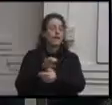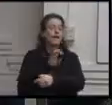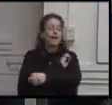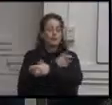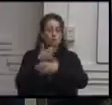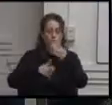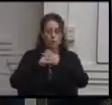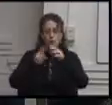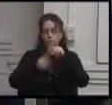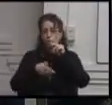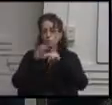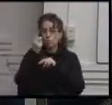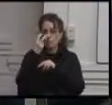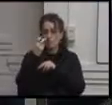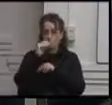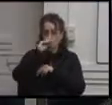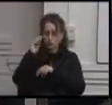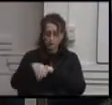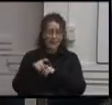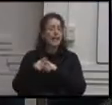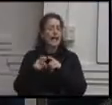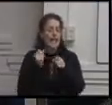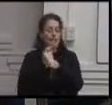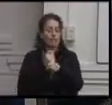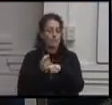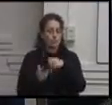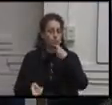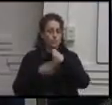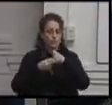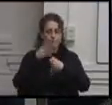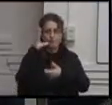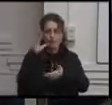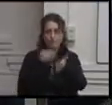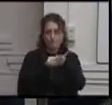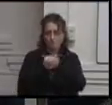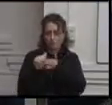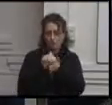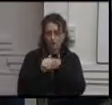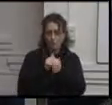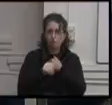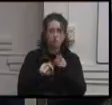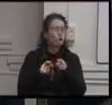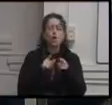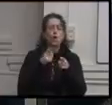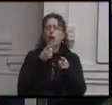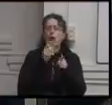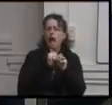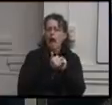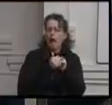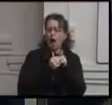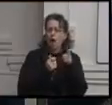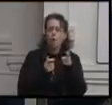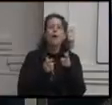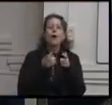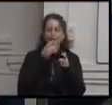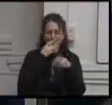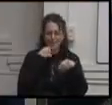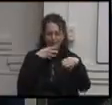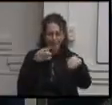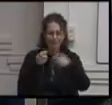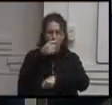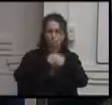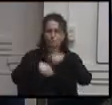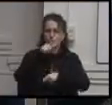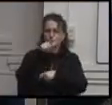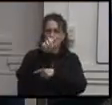annual savings over $5,000. That's mostly from a conversion to LEDs that took place using ERA